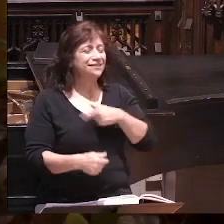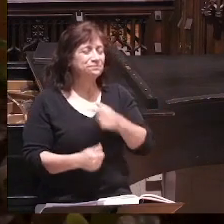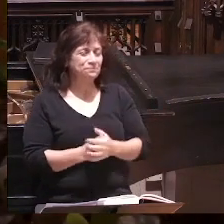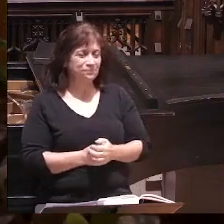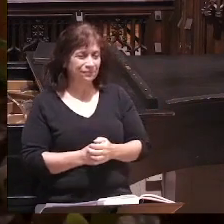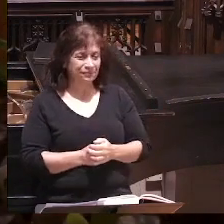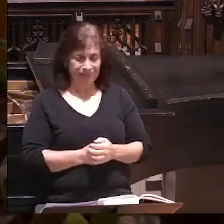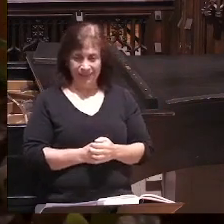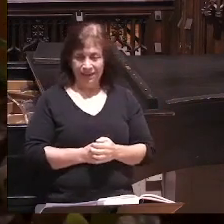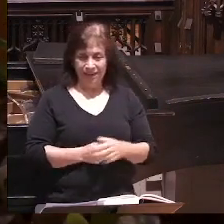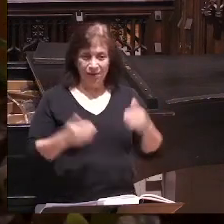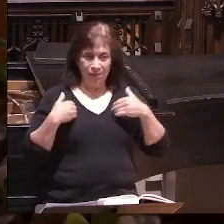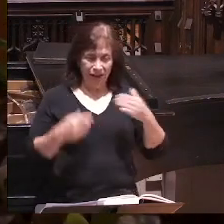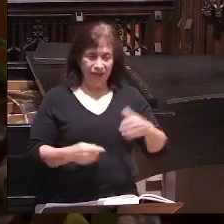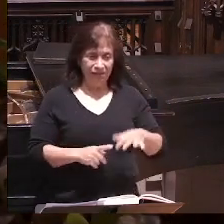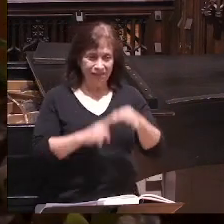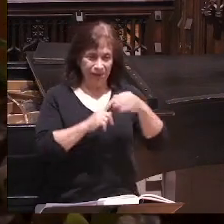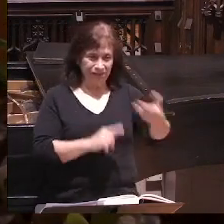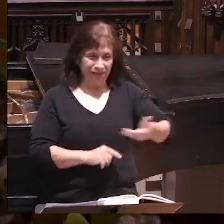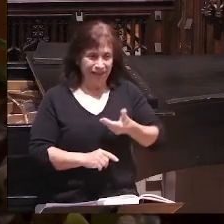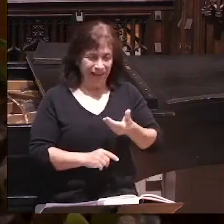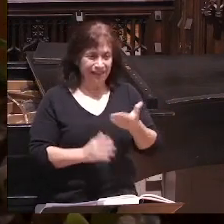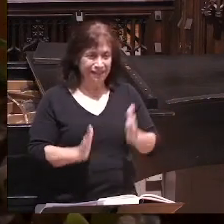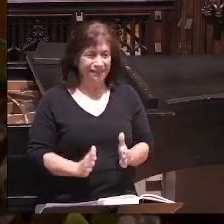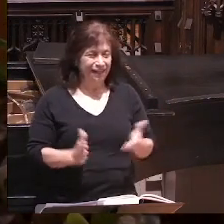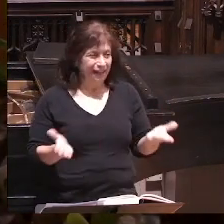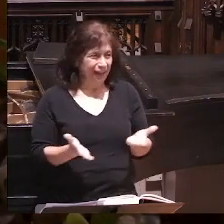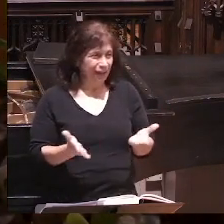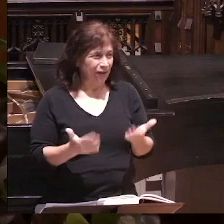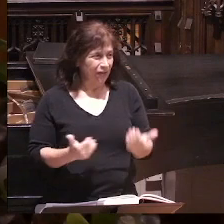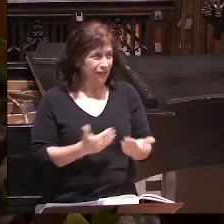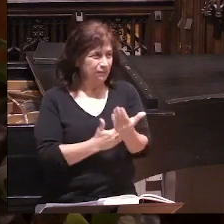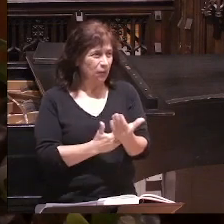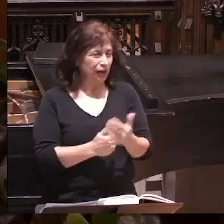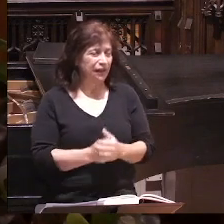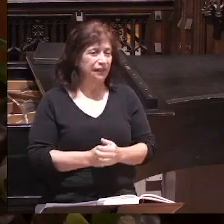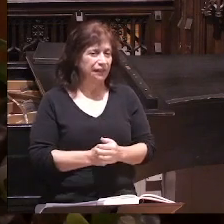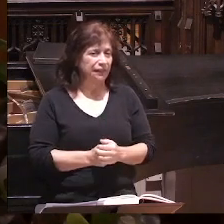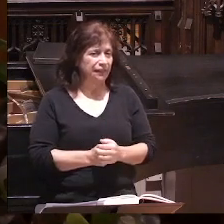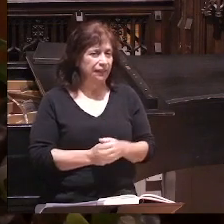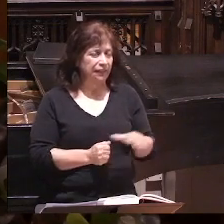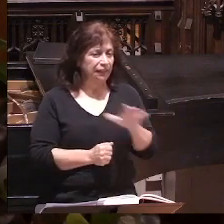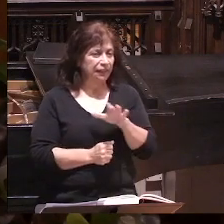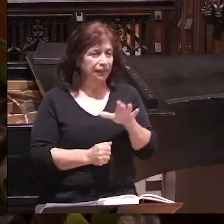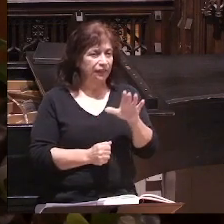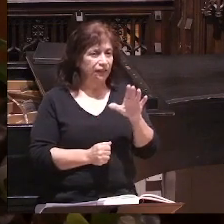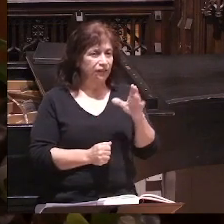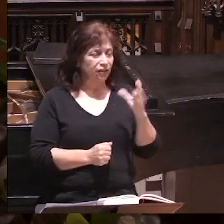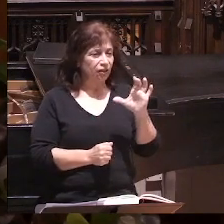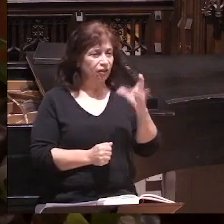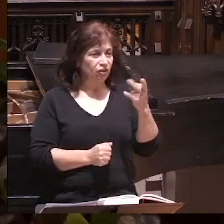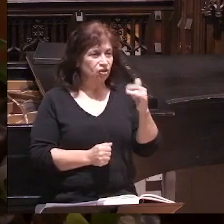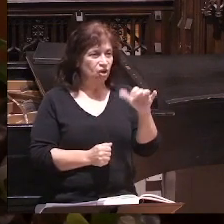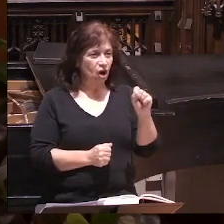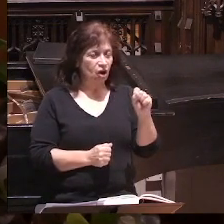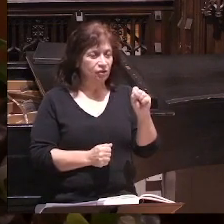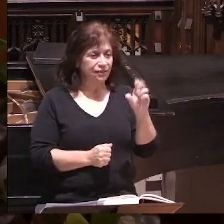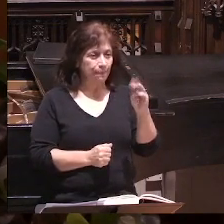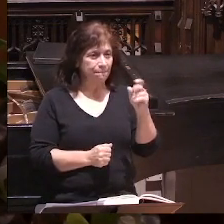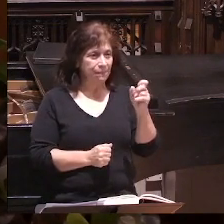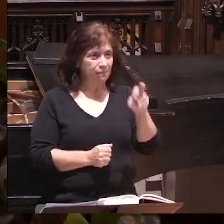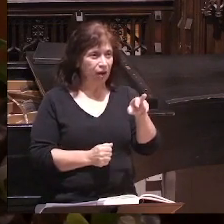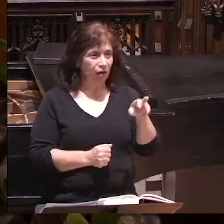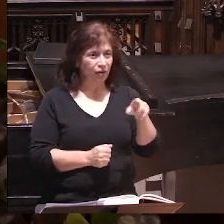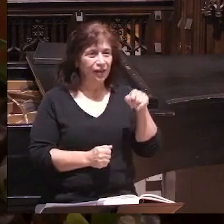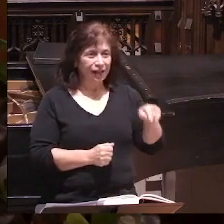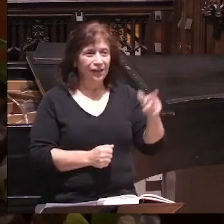Absolutely. We have a very special guest with us here this morning, Charles Miller. Charles was